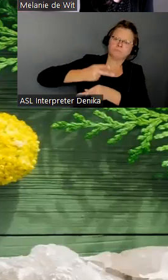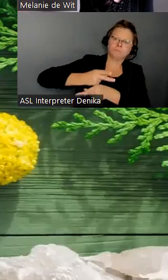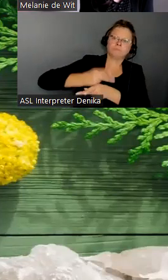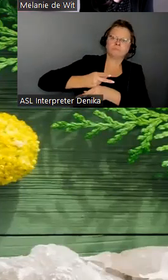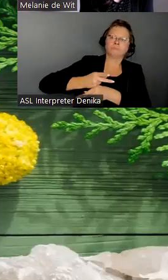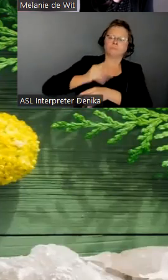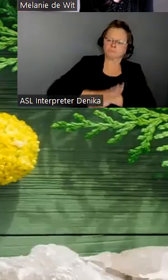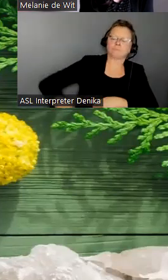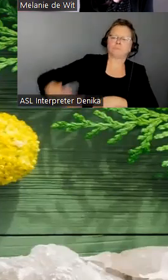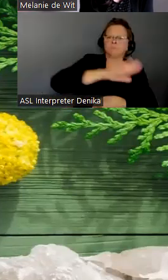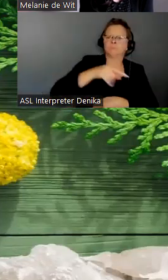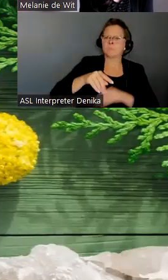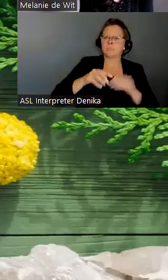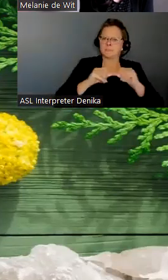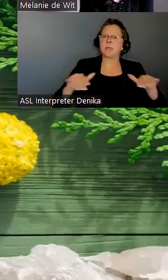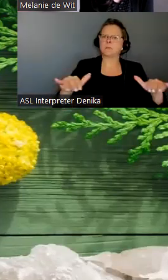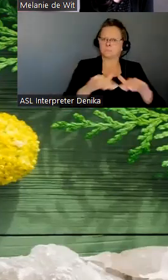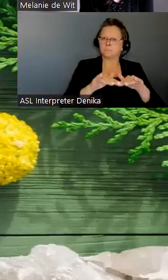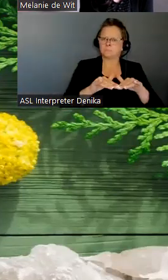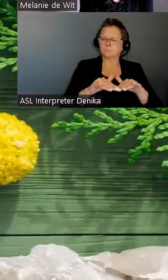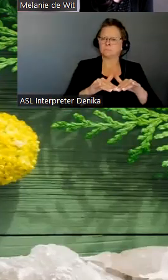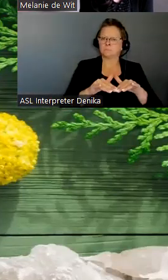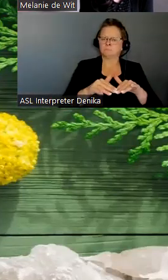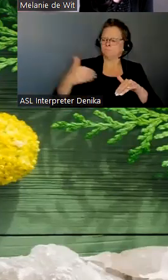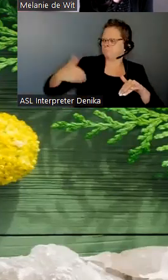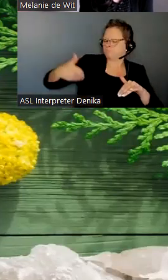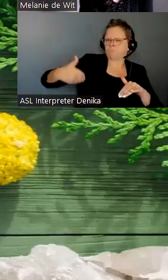this land, throughout the ages.